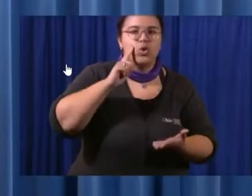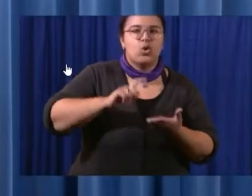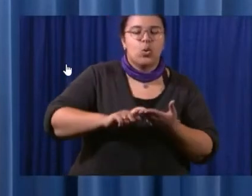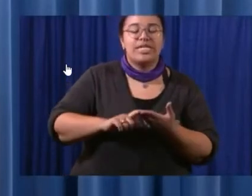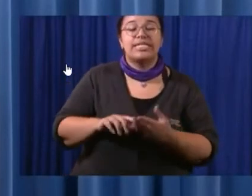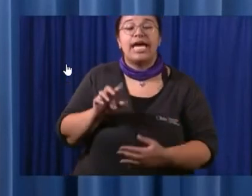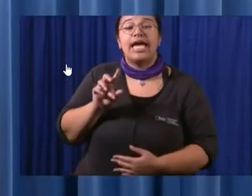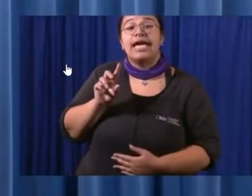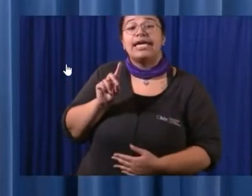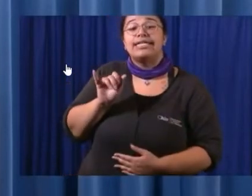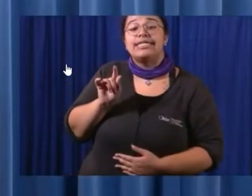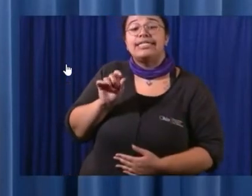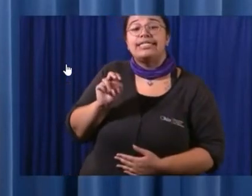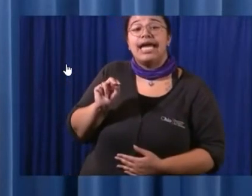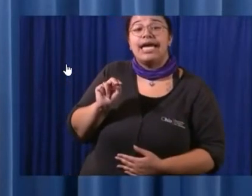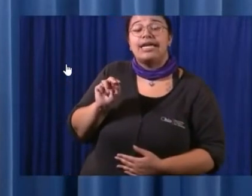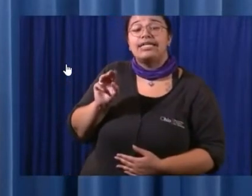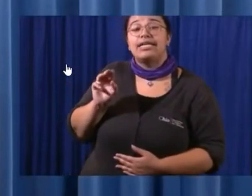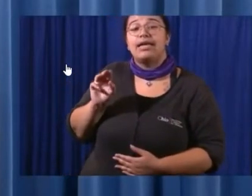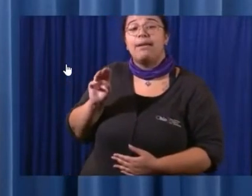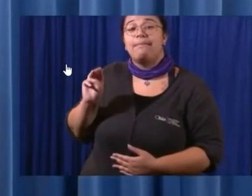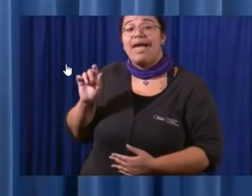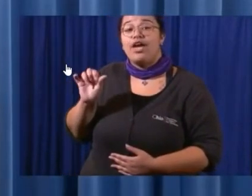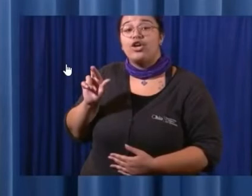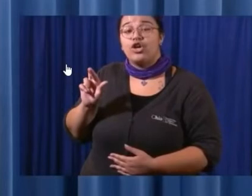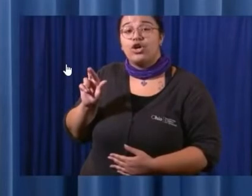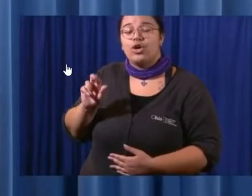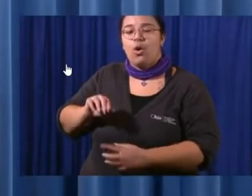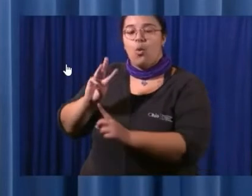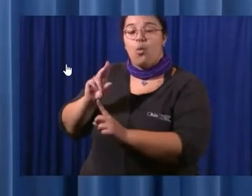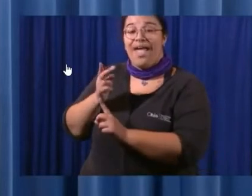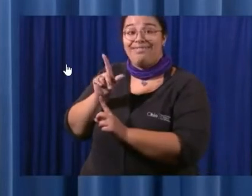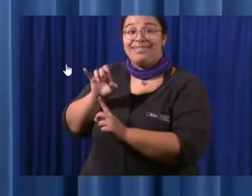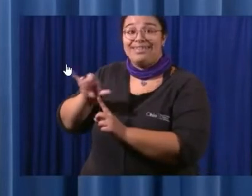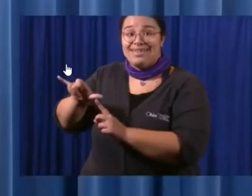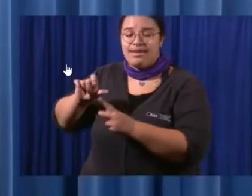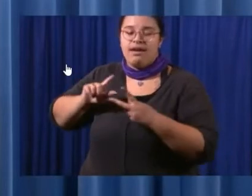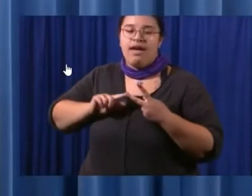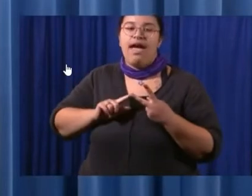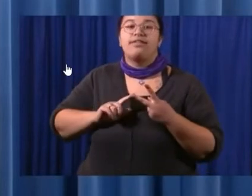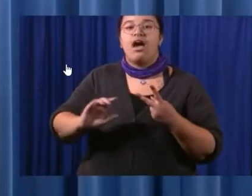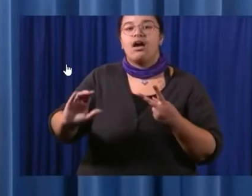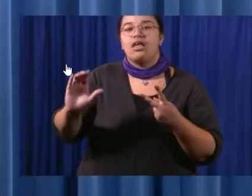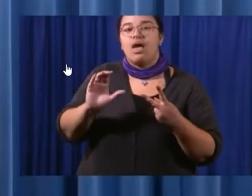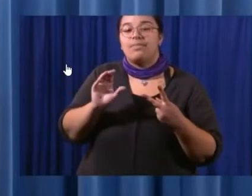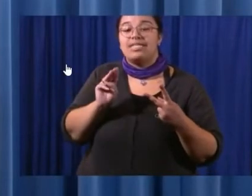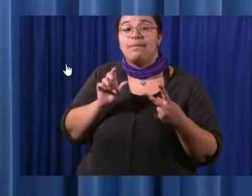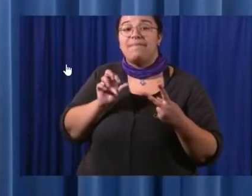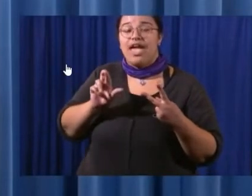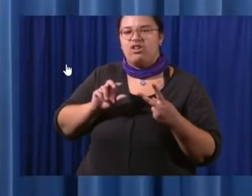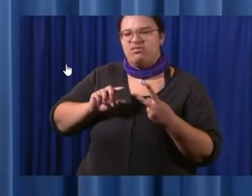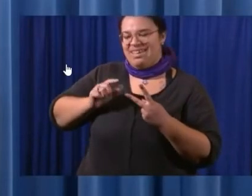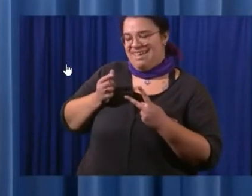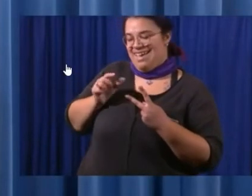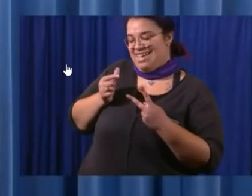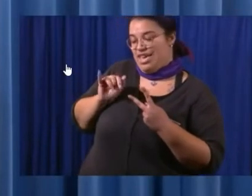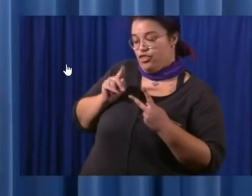Columbus Mayor Andy Ginther, both have now set in motion a masking